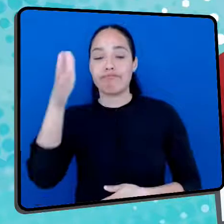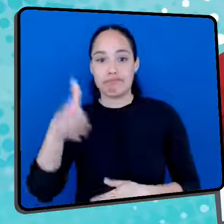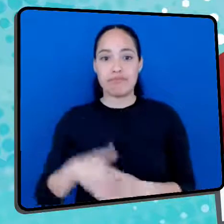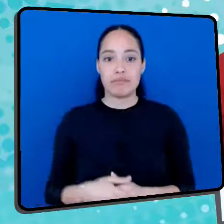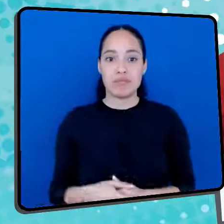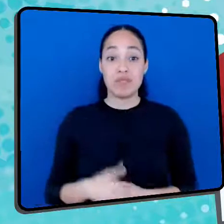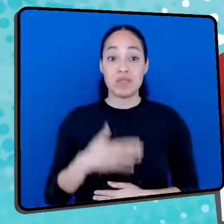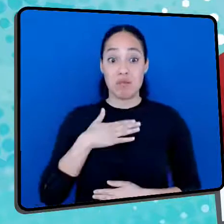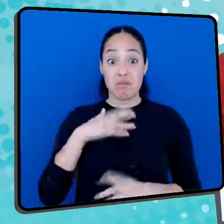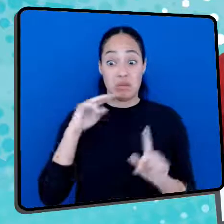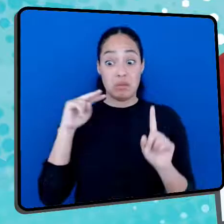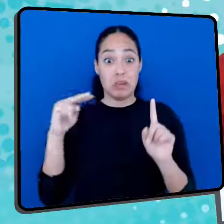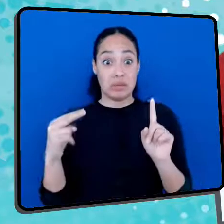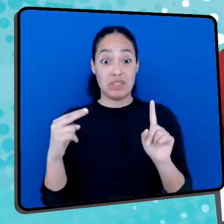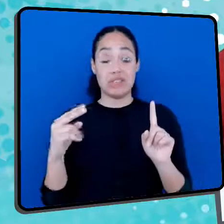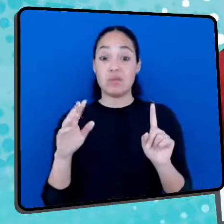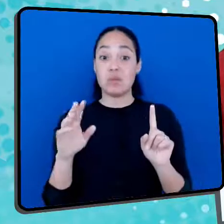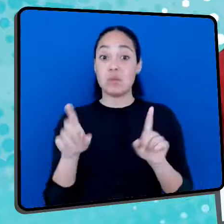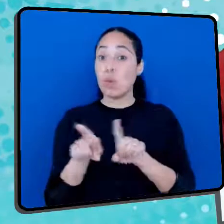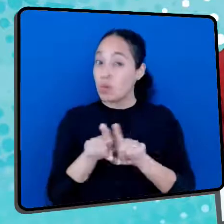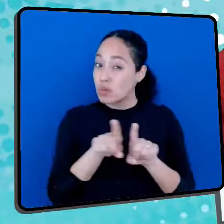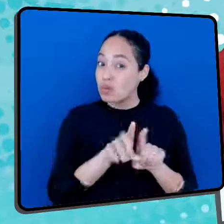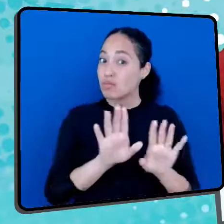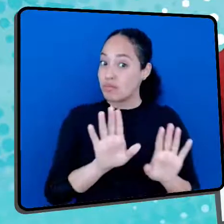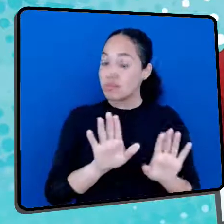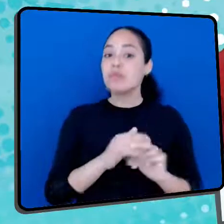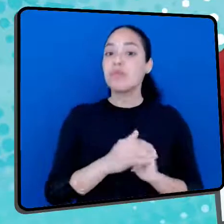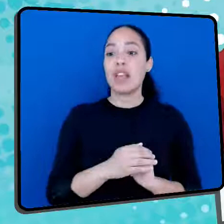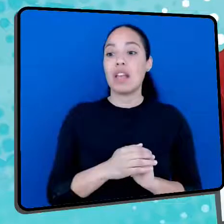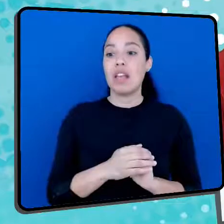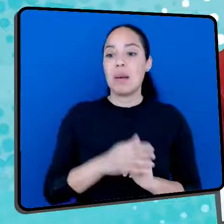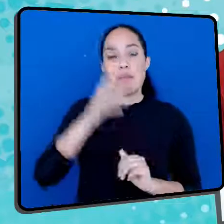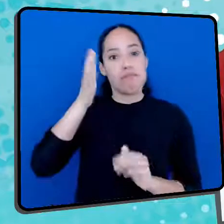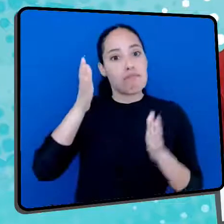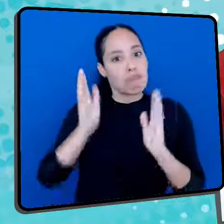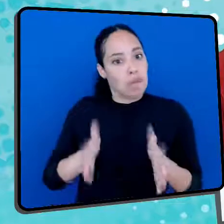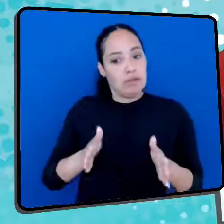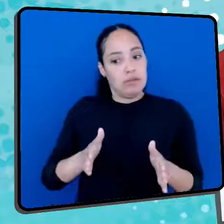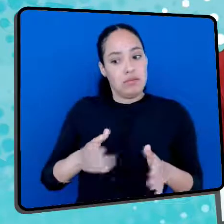as well, to be a person who people can,